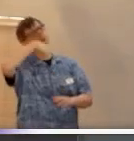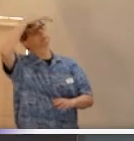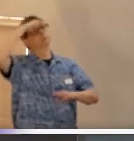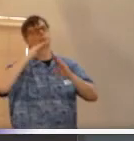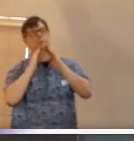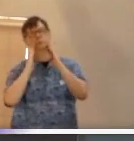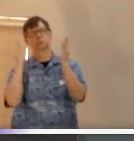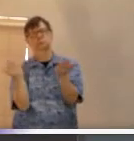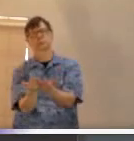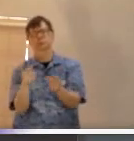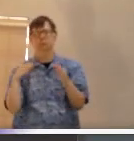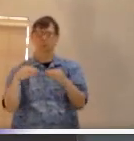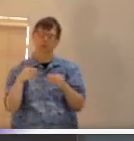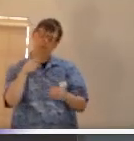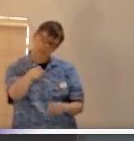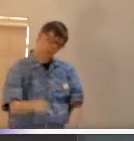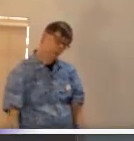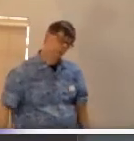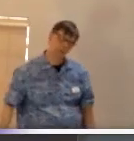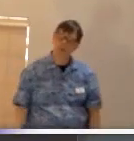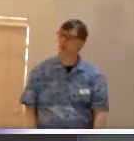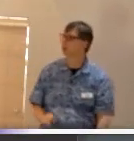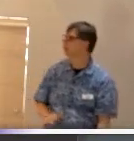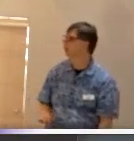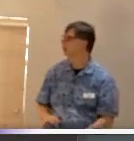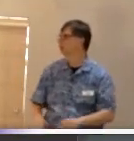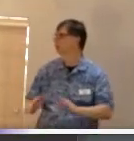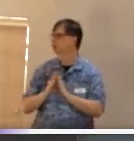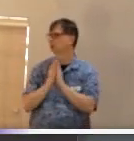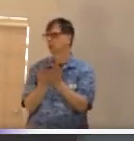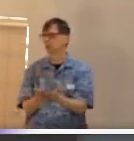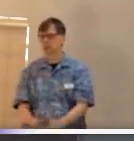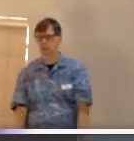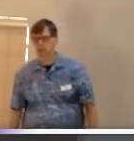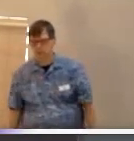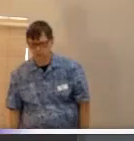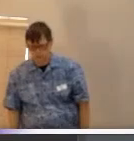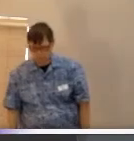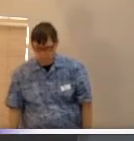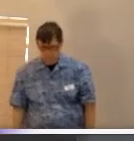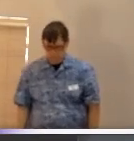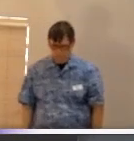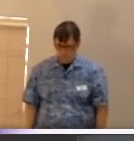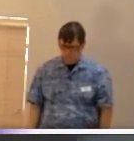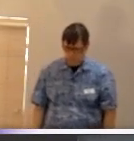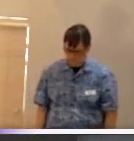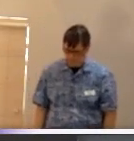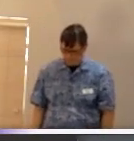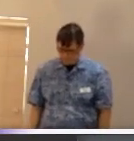communion with you. I was reading this book on the way up, Outing Your Inner Mystic by Donald Graves, who graced us with a beautiful